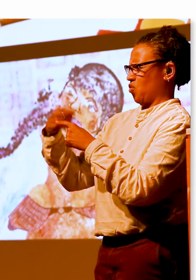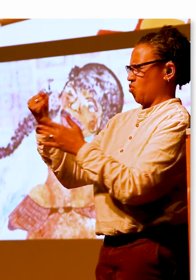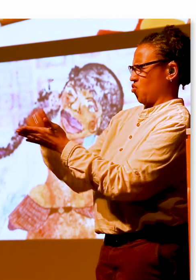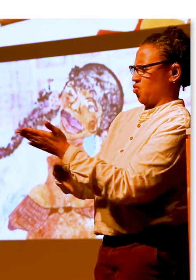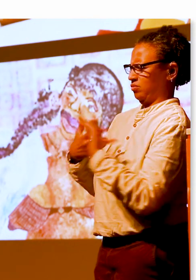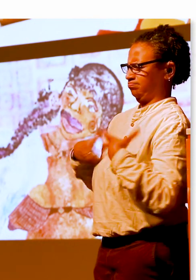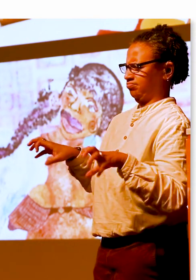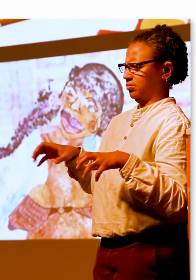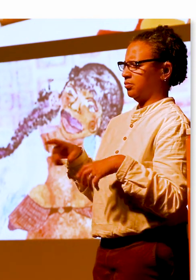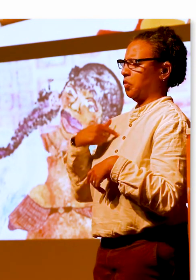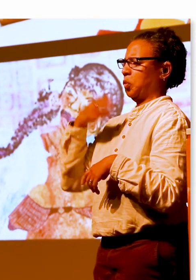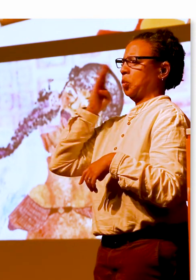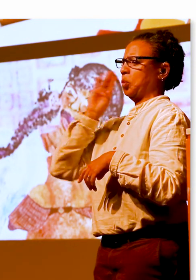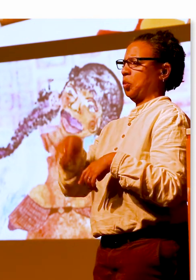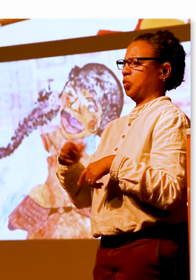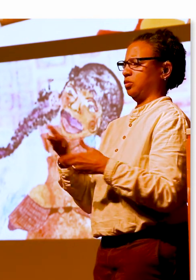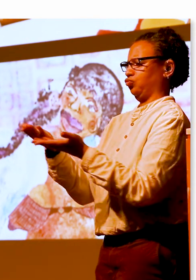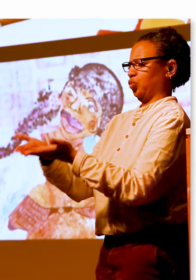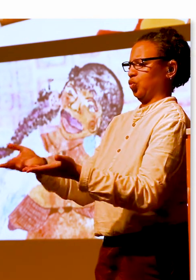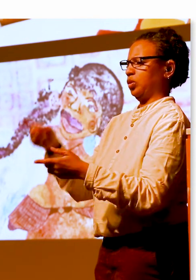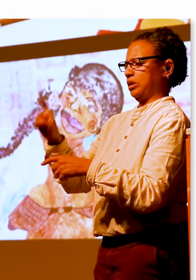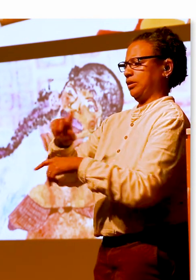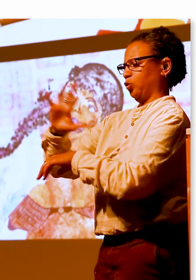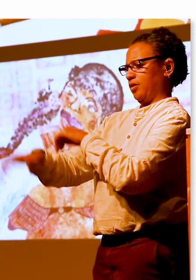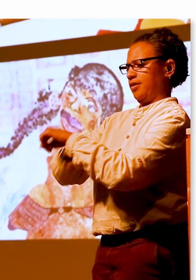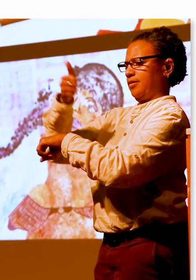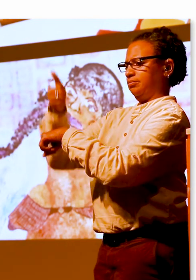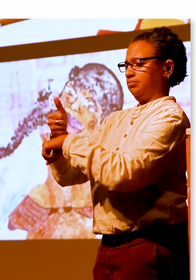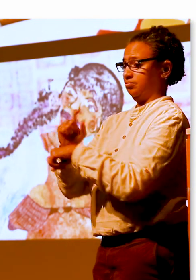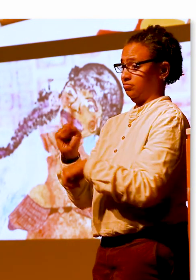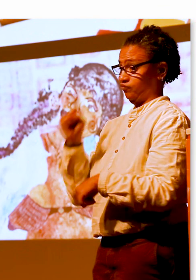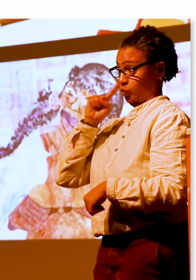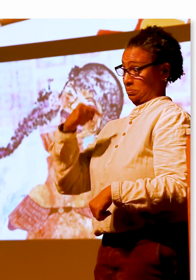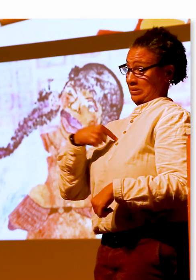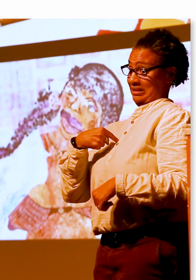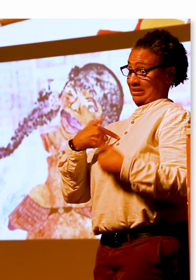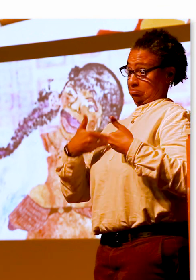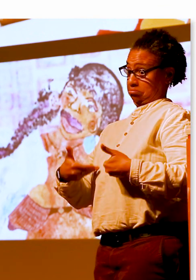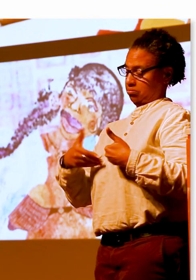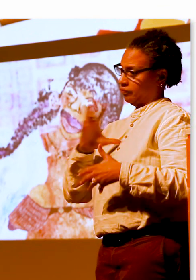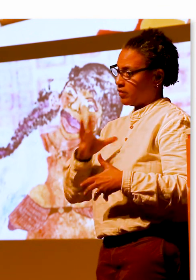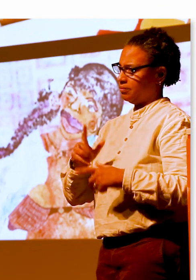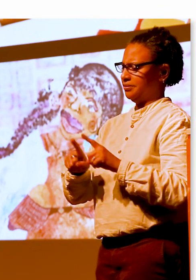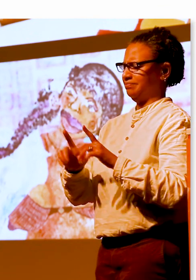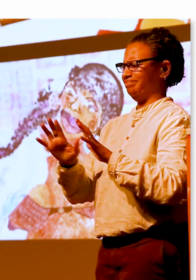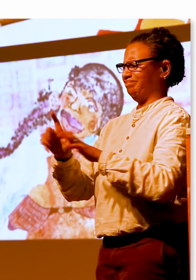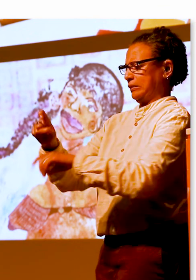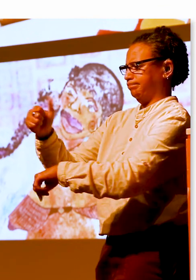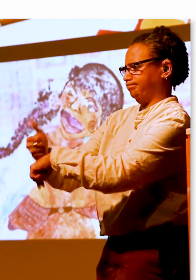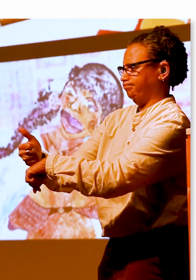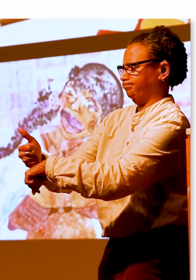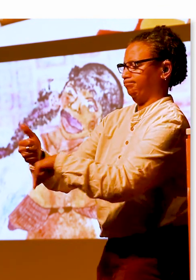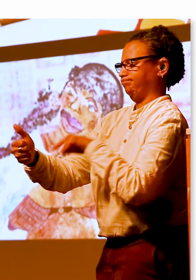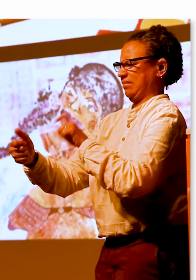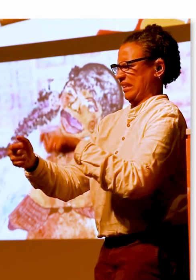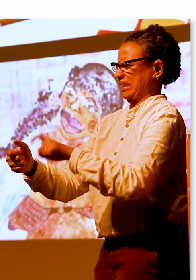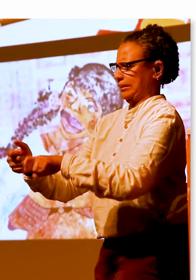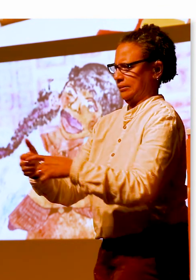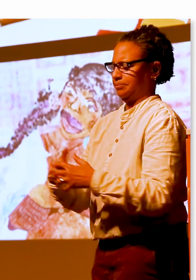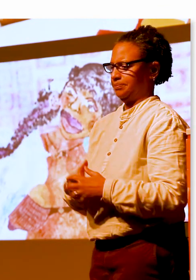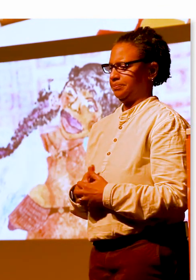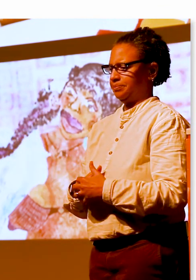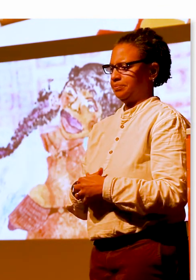needed to exist, if only for myself. And I was also joined, so it's really tiny up here, but the blog has always